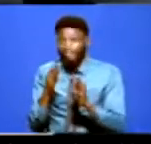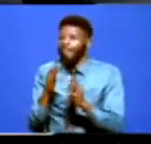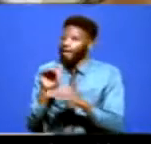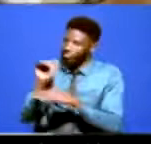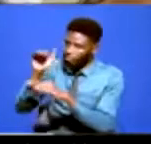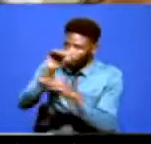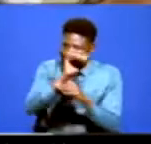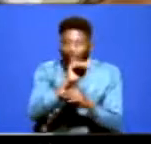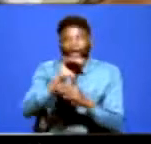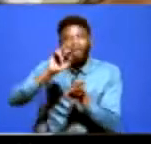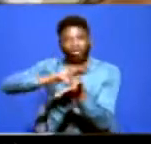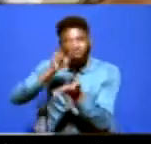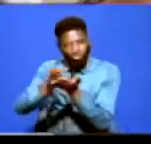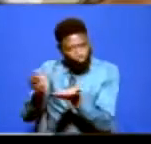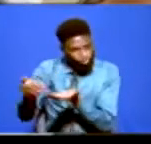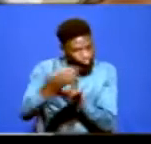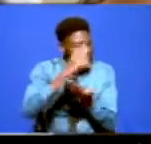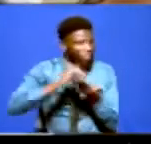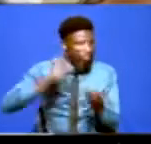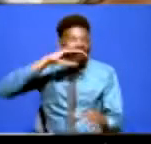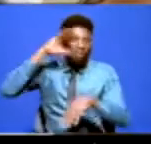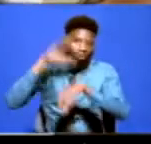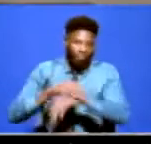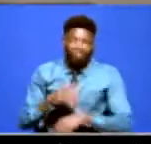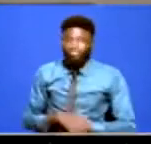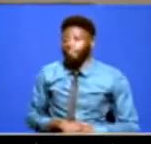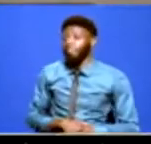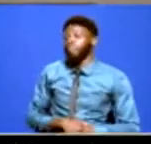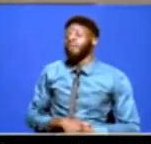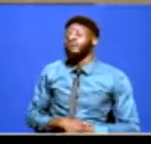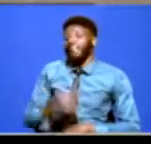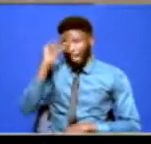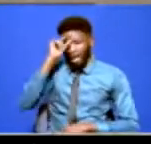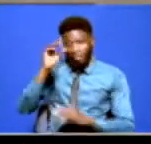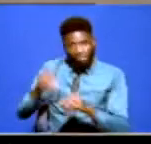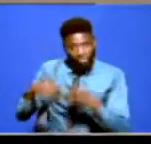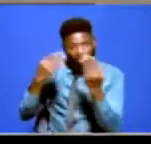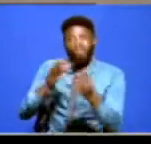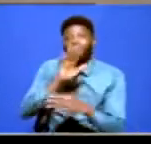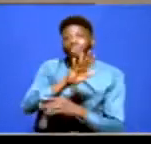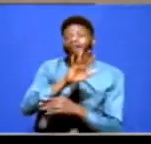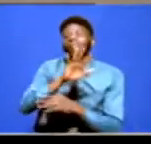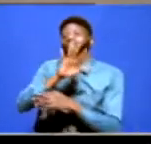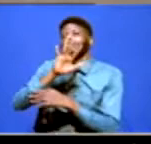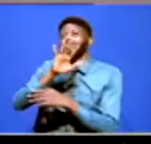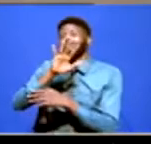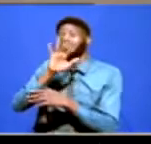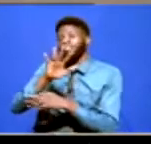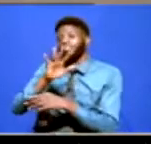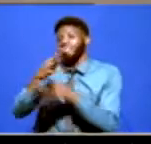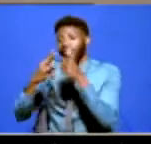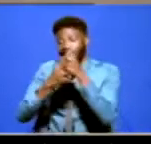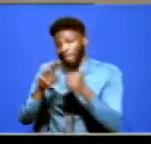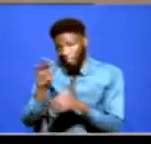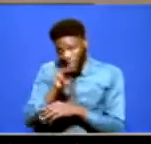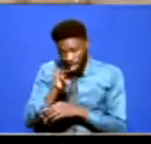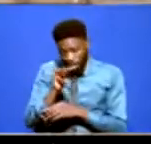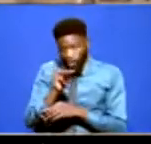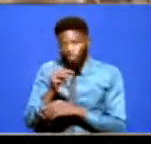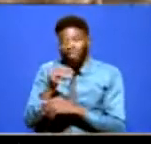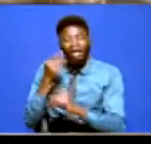resources. This month, the government released 559 million shillings through the Hunger Safety Network,